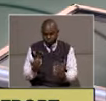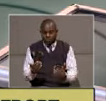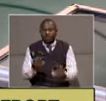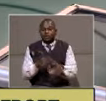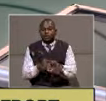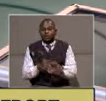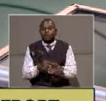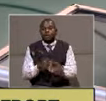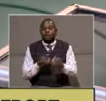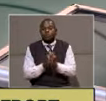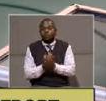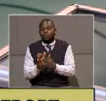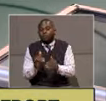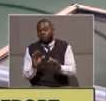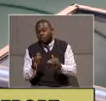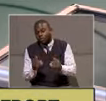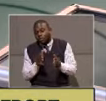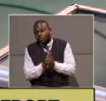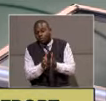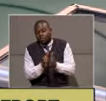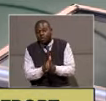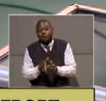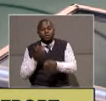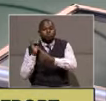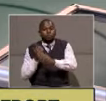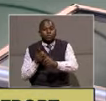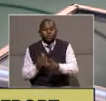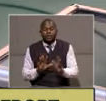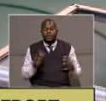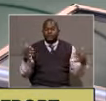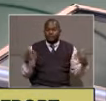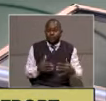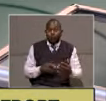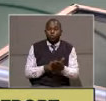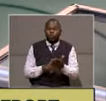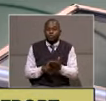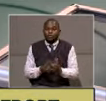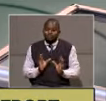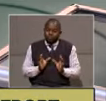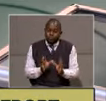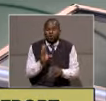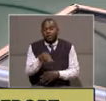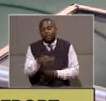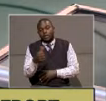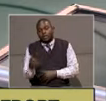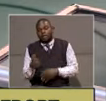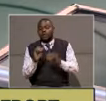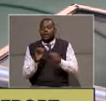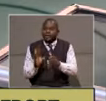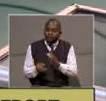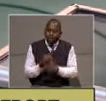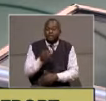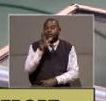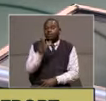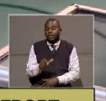Black's Law Dictionary, which defines assault as the threat or use of force on another that causes that